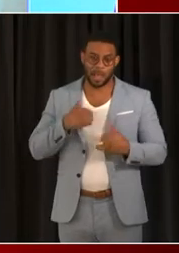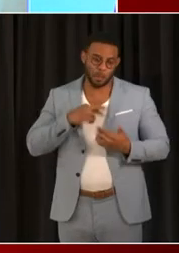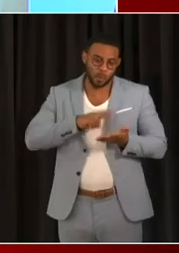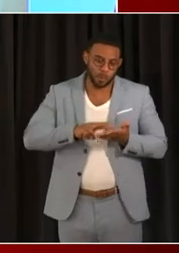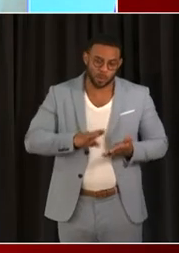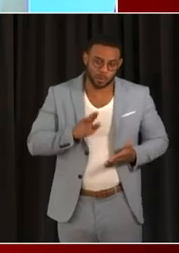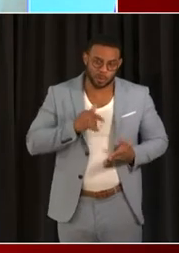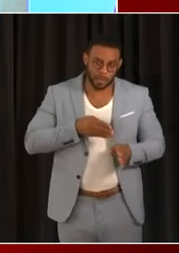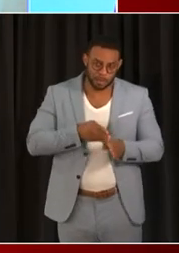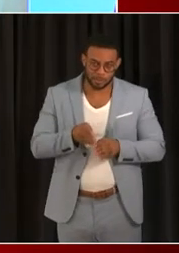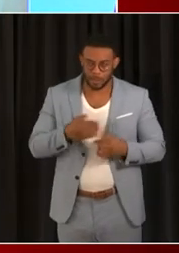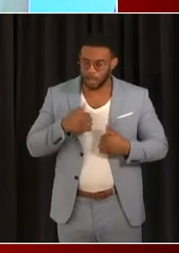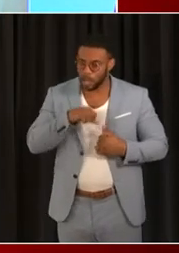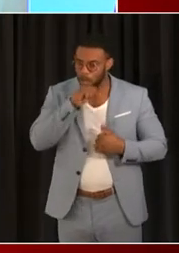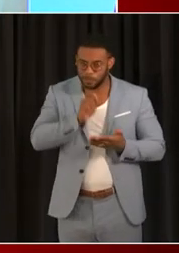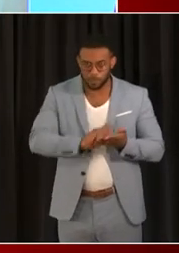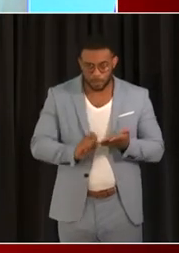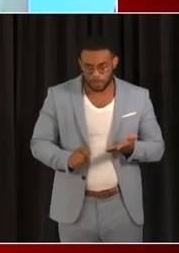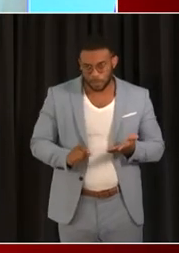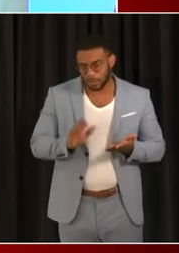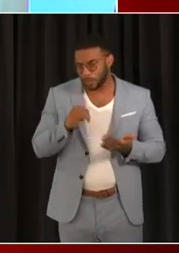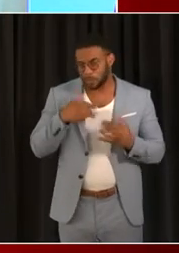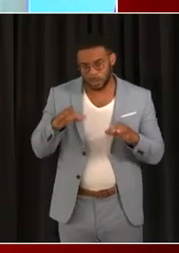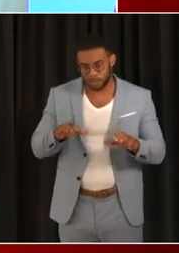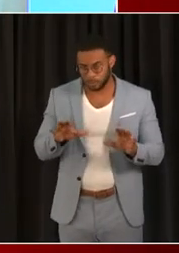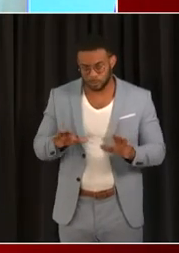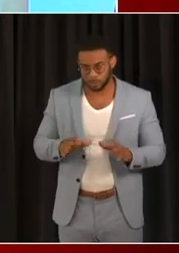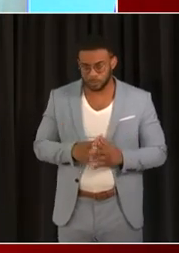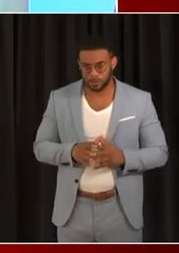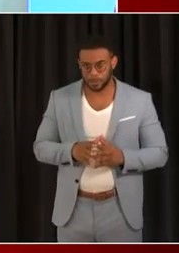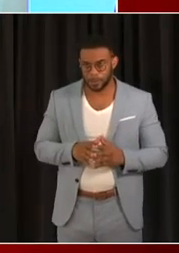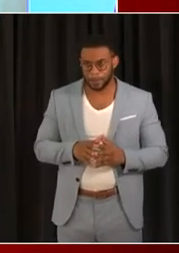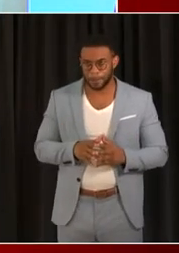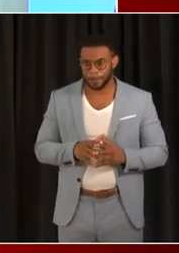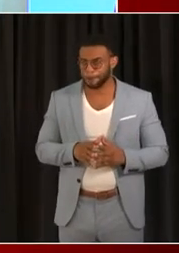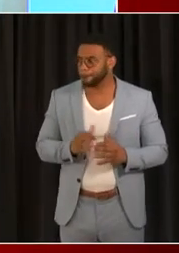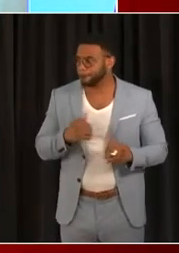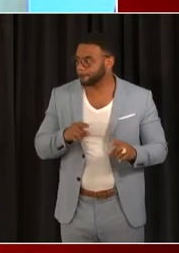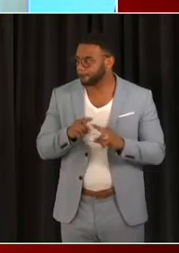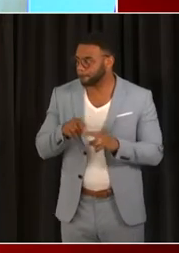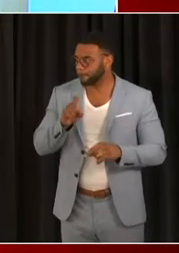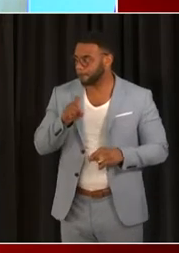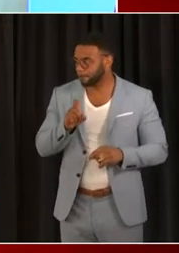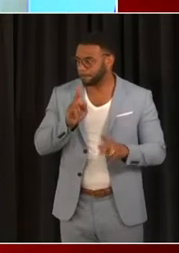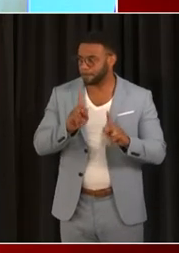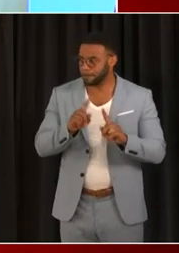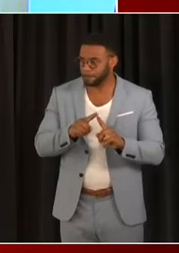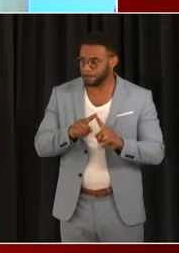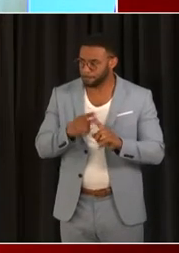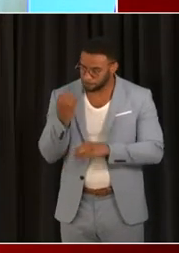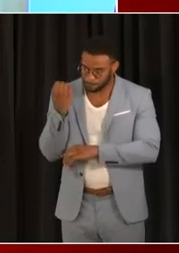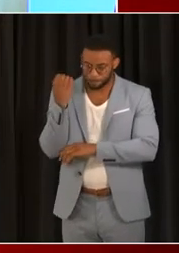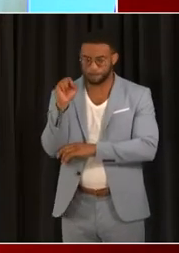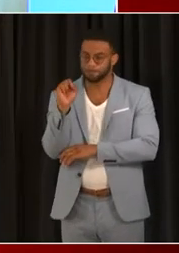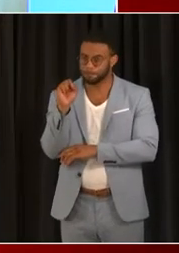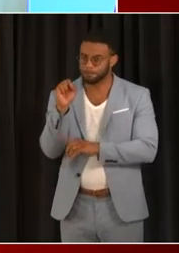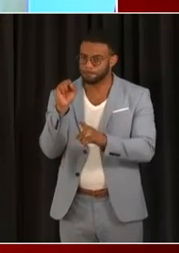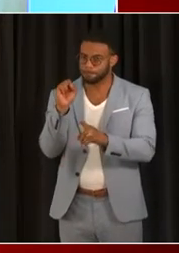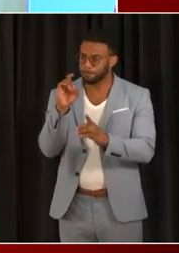a researcher. I love writing. That's what I do. We also need folks to stand